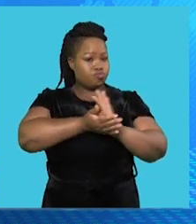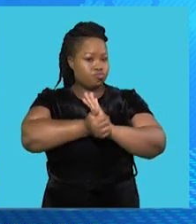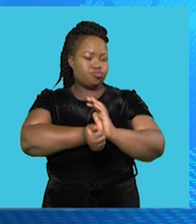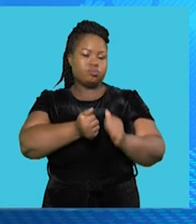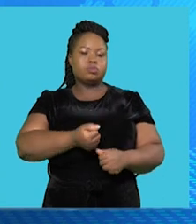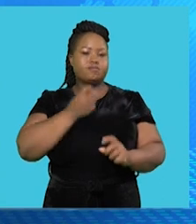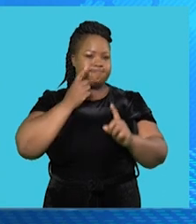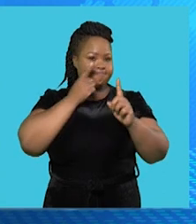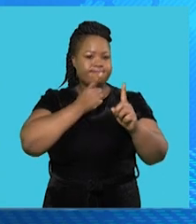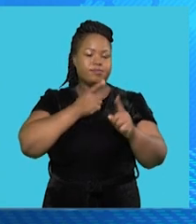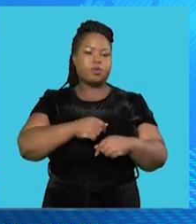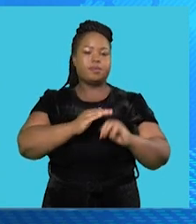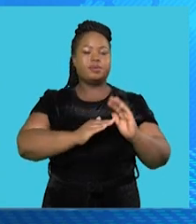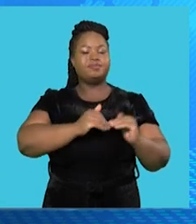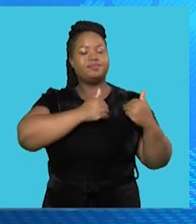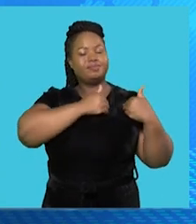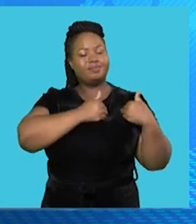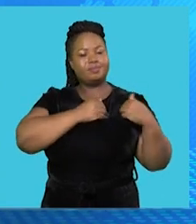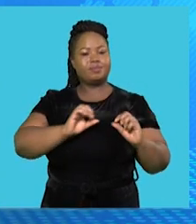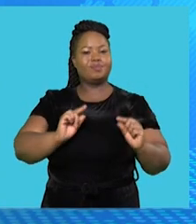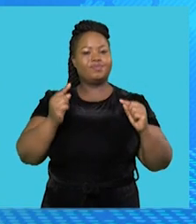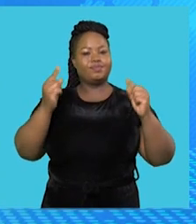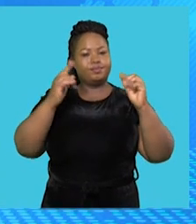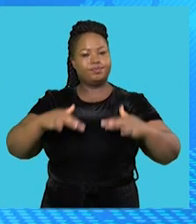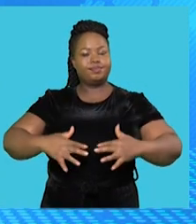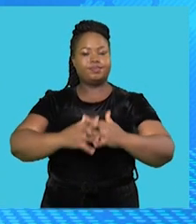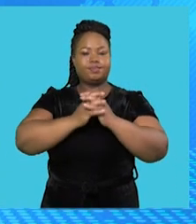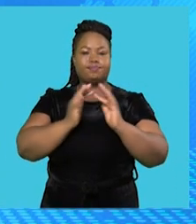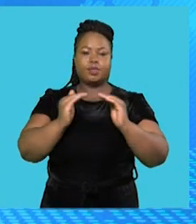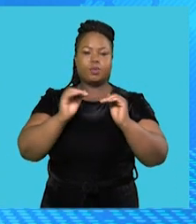the will to build a safe, prosperous, united, and equal South Africa in one generation.